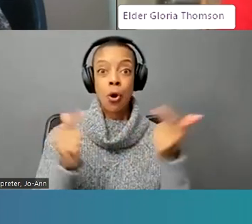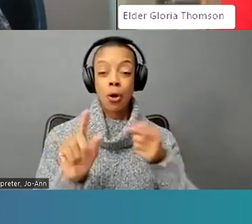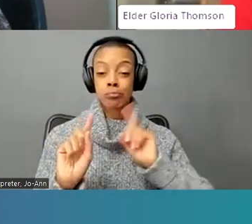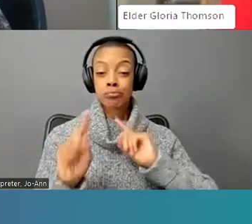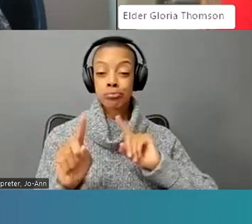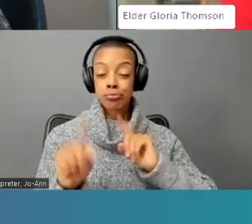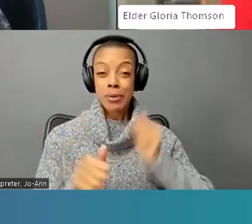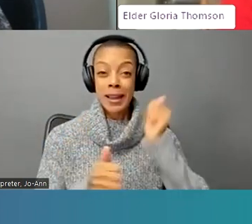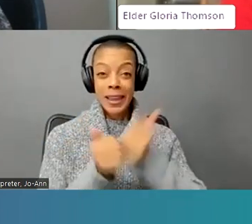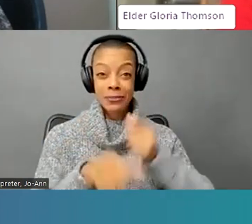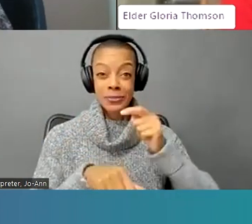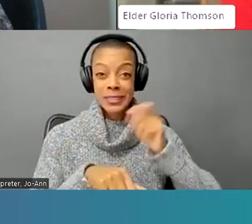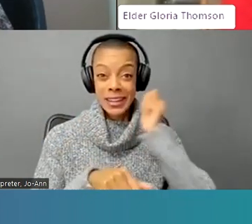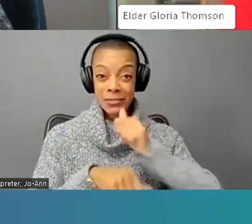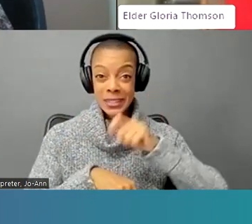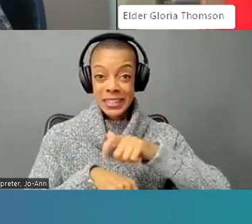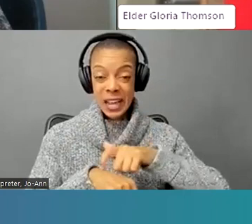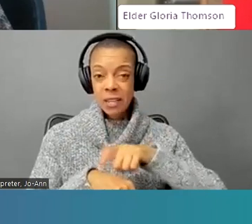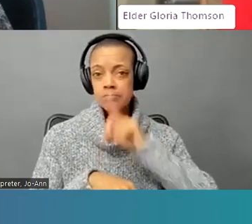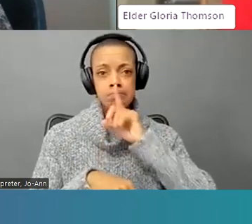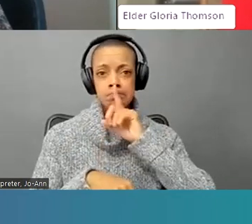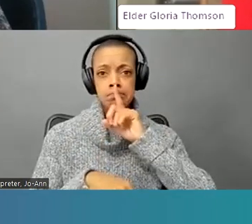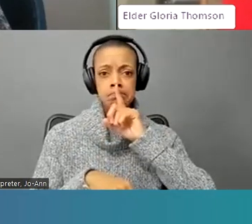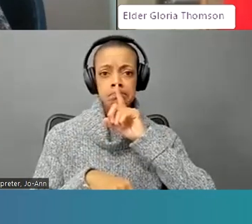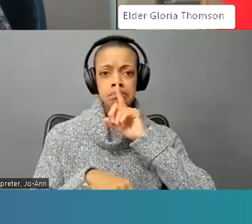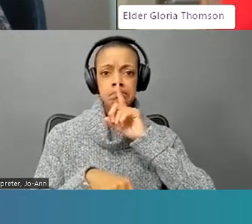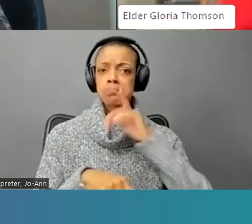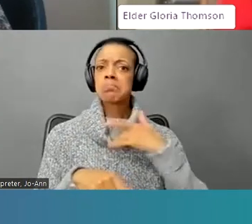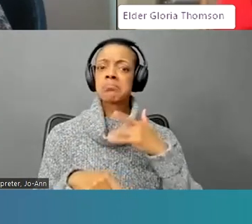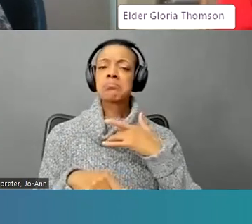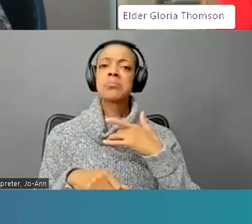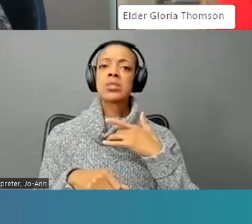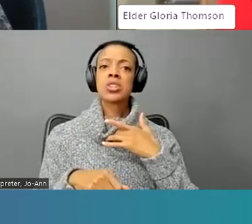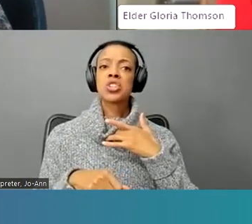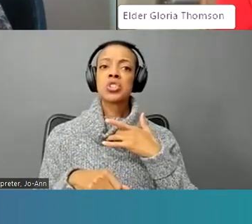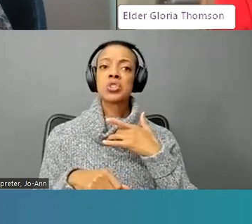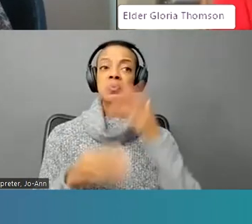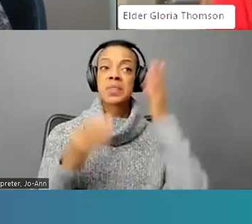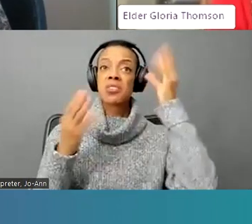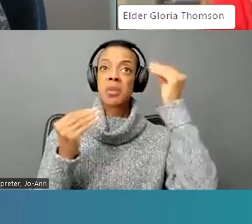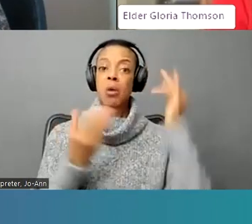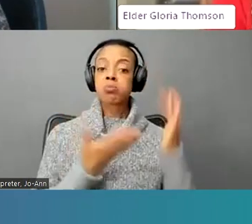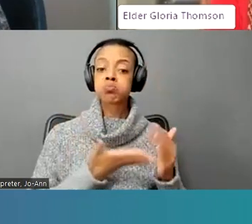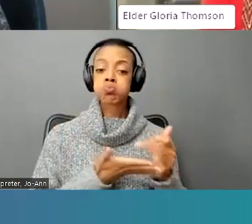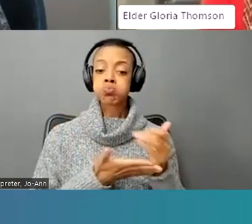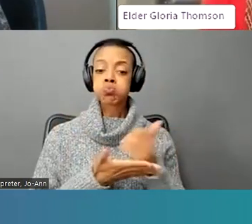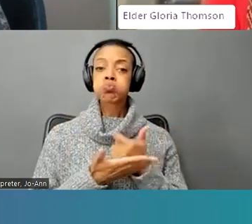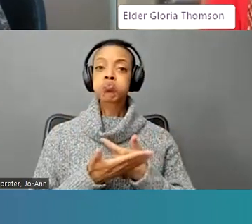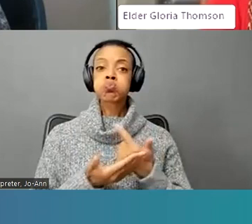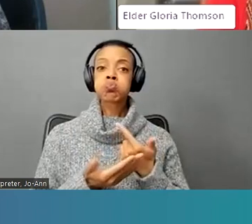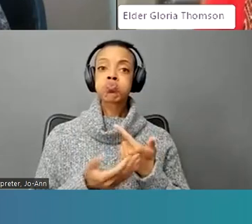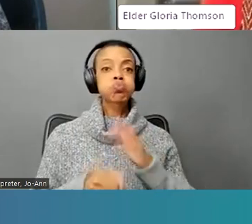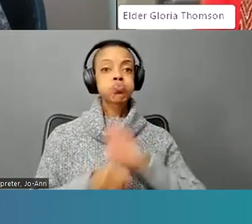know. And I think that once they have the information of what they're leaning towards or what their plans are for the